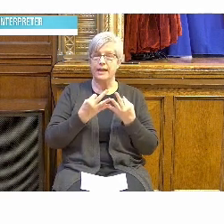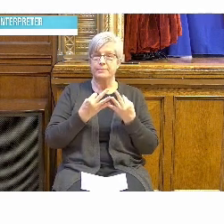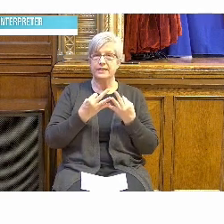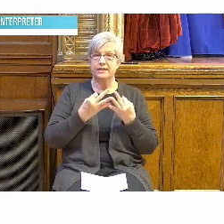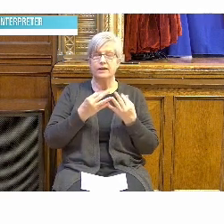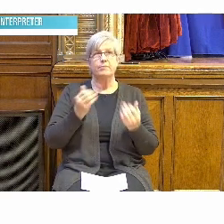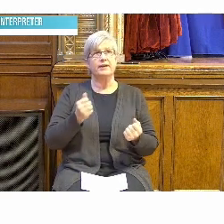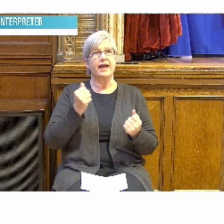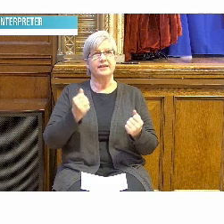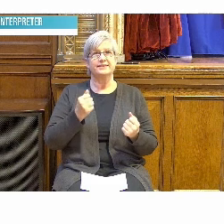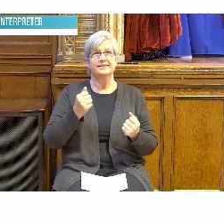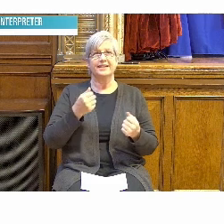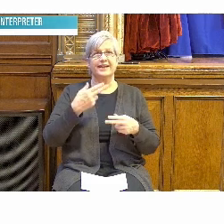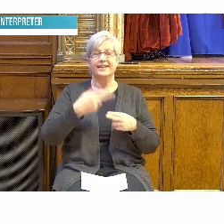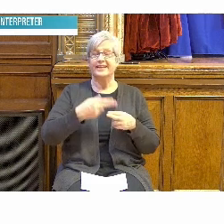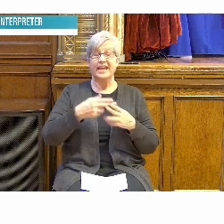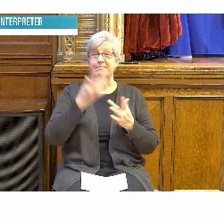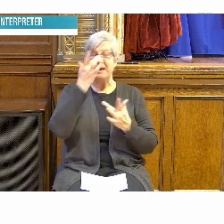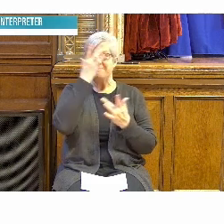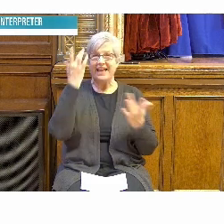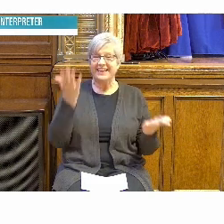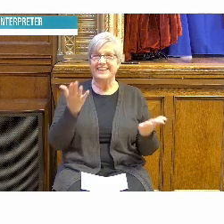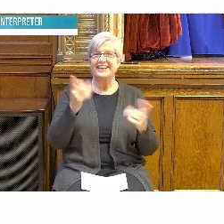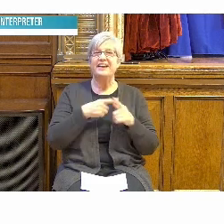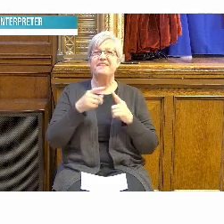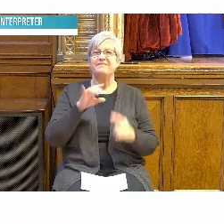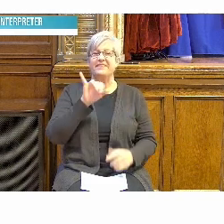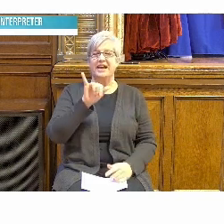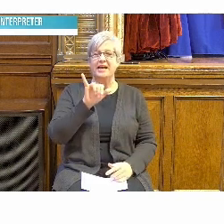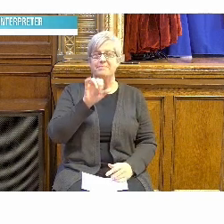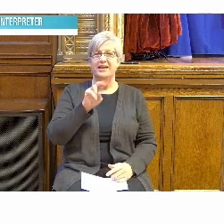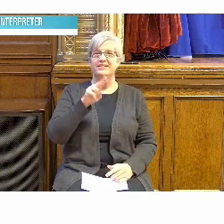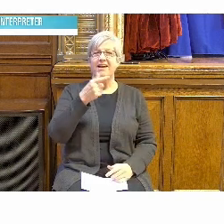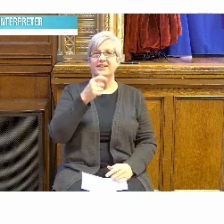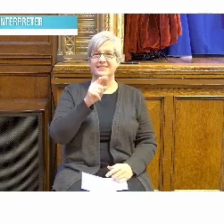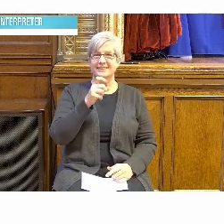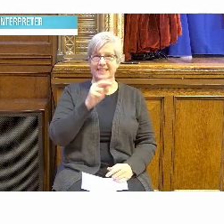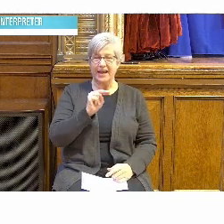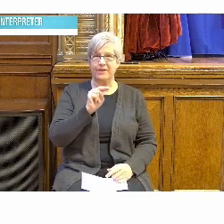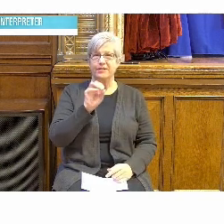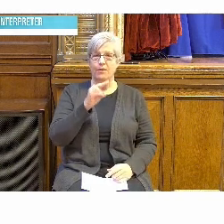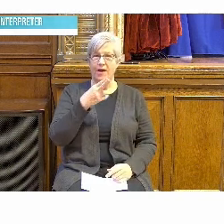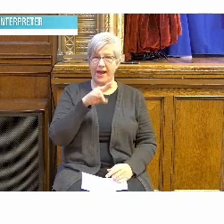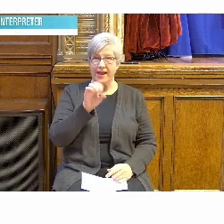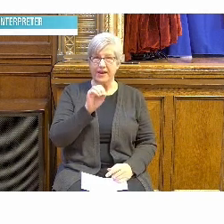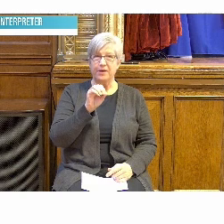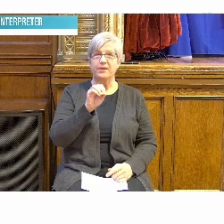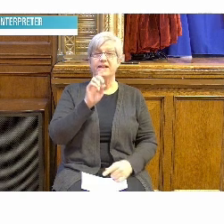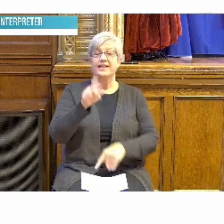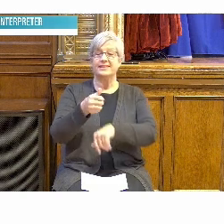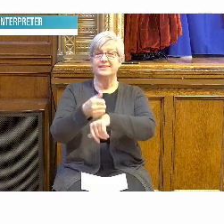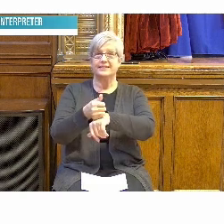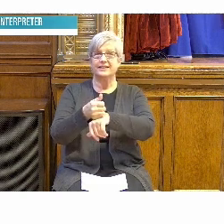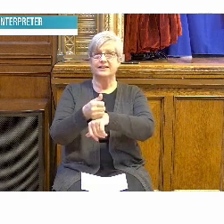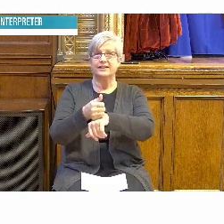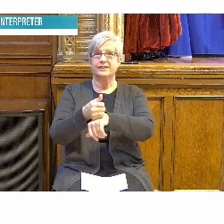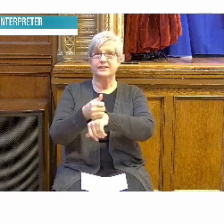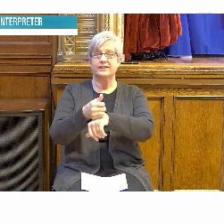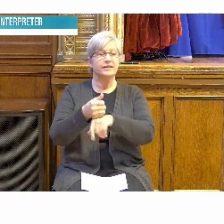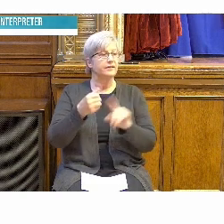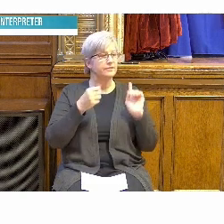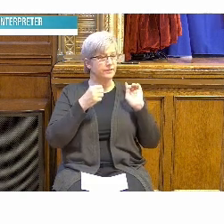I forget now, I'm blanking on the last name, moving from Youngstown, Ohio, to set up a small church there in Rochester as Reverend well.